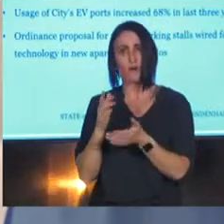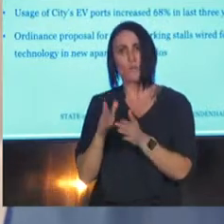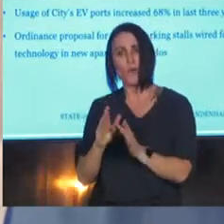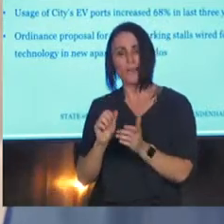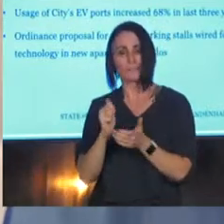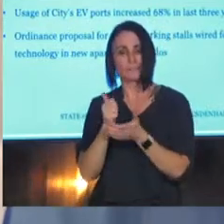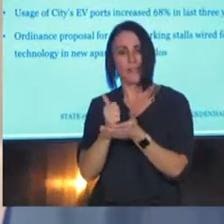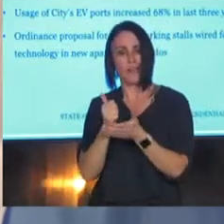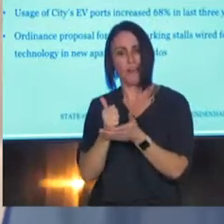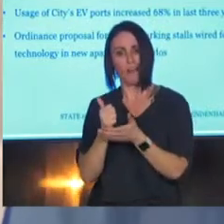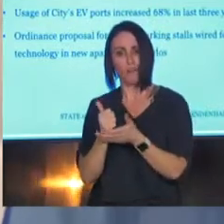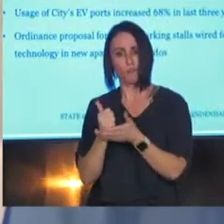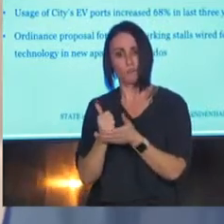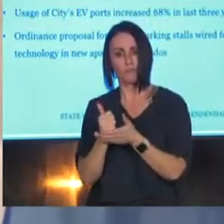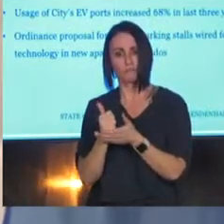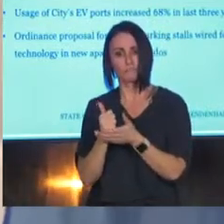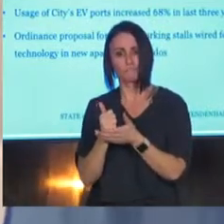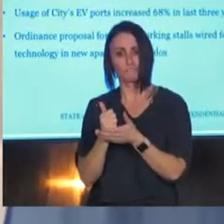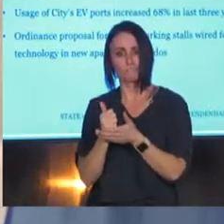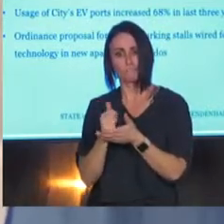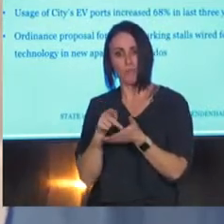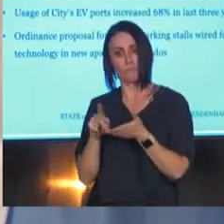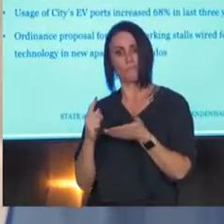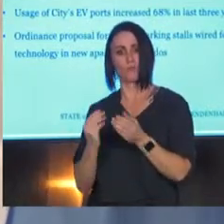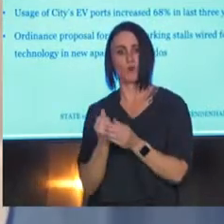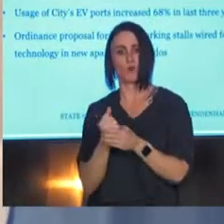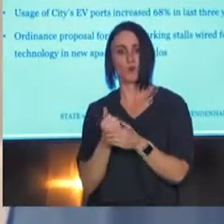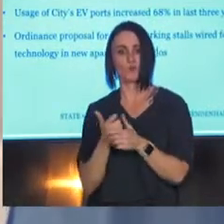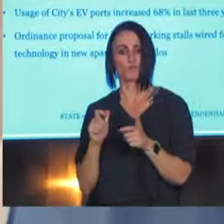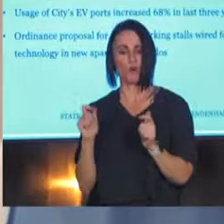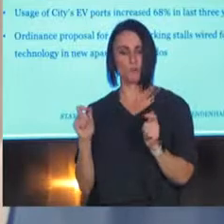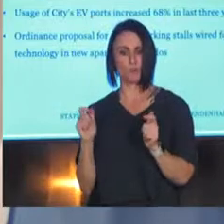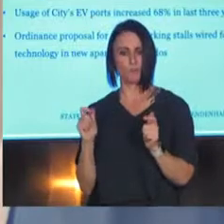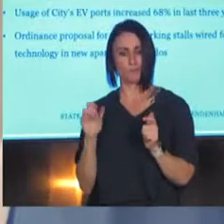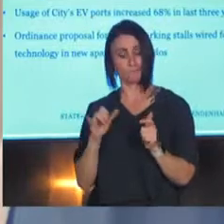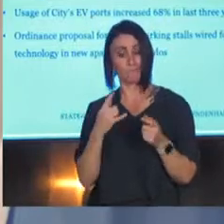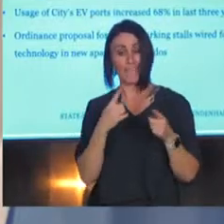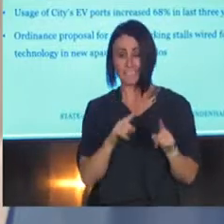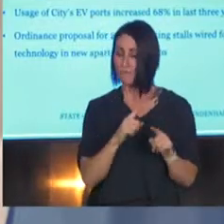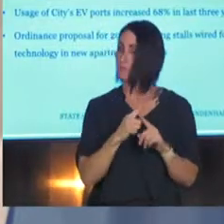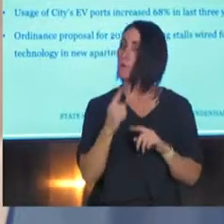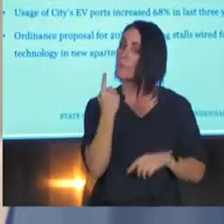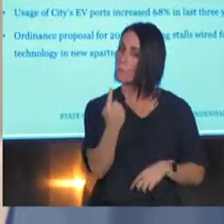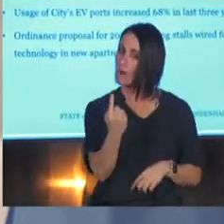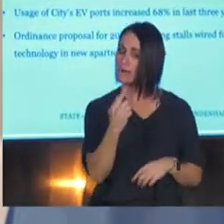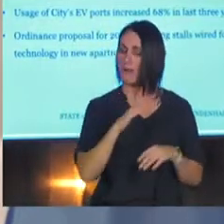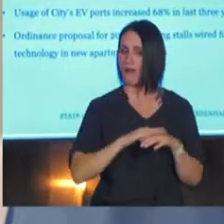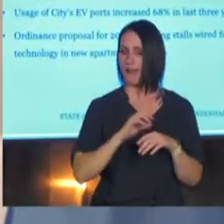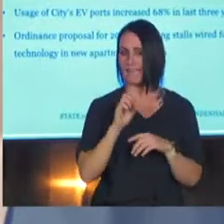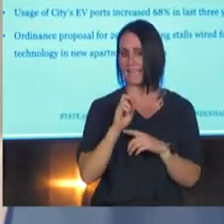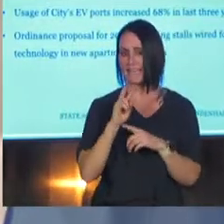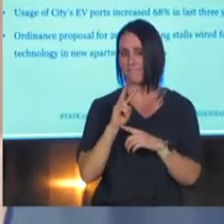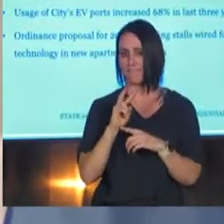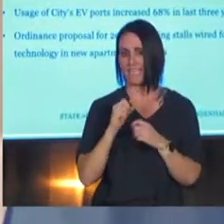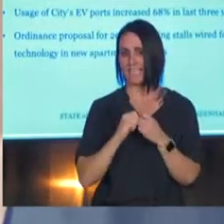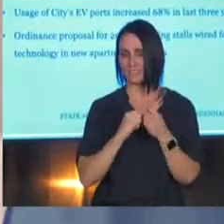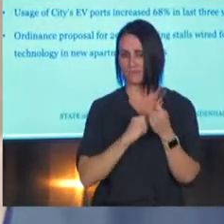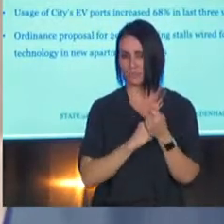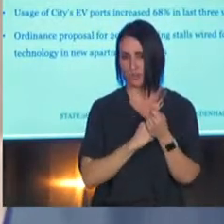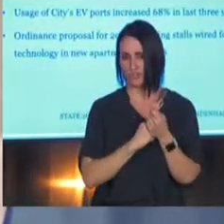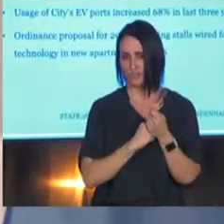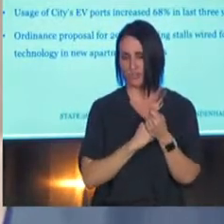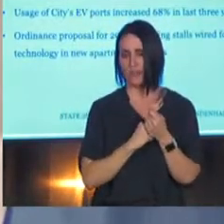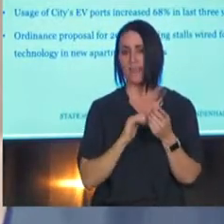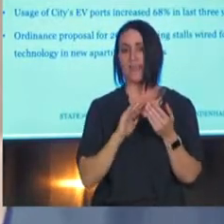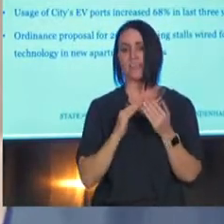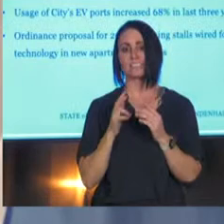us to help fuel our growth. And that's happening in a lot of ways, but one of them is on our EV infrastructure. The city